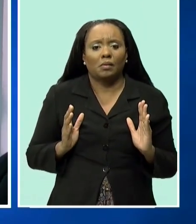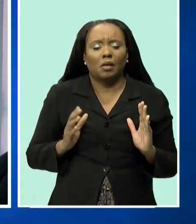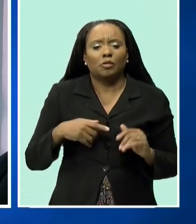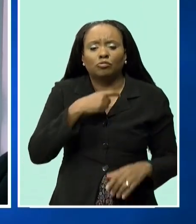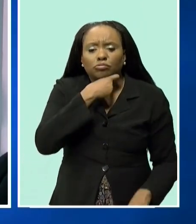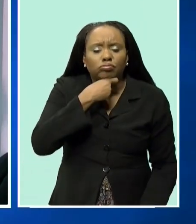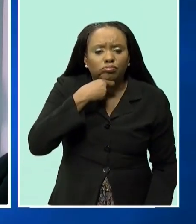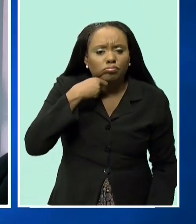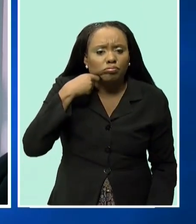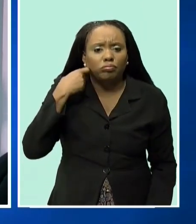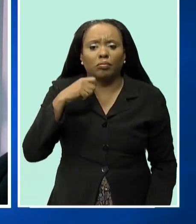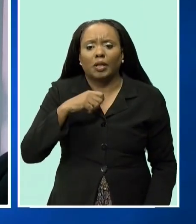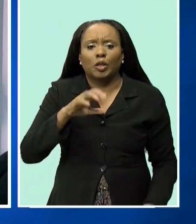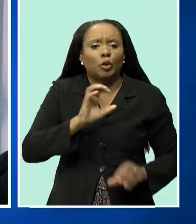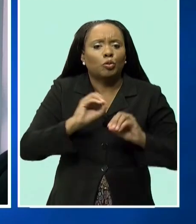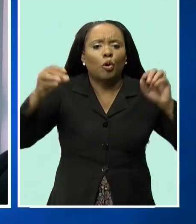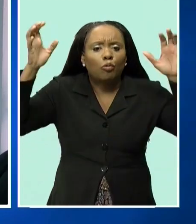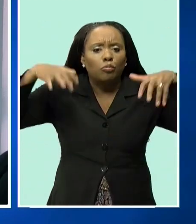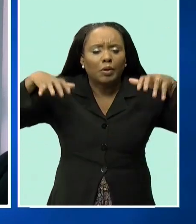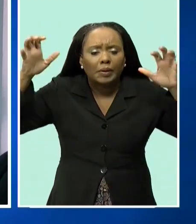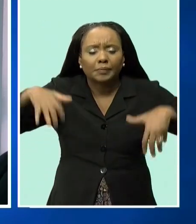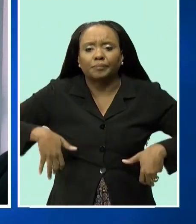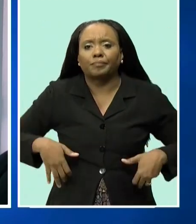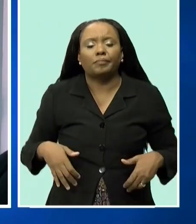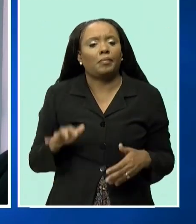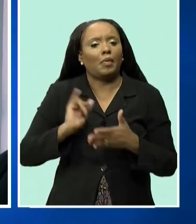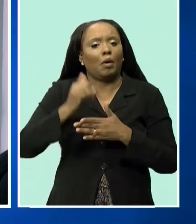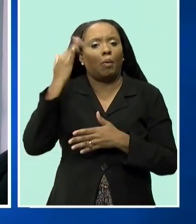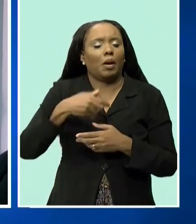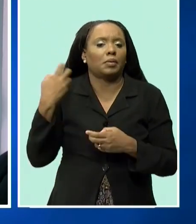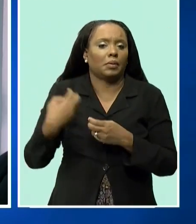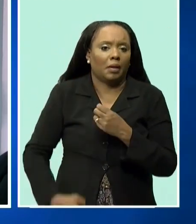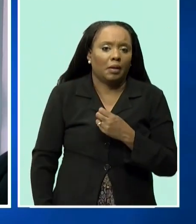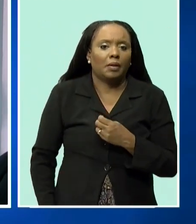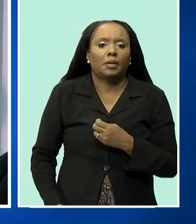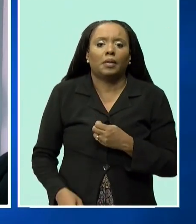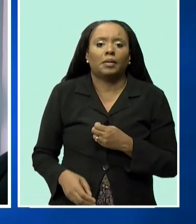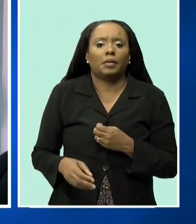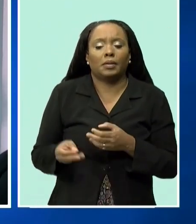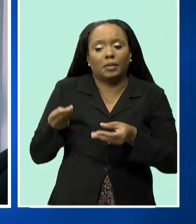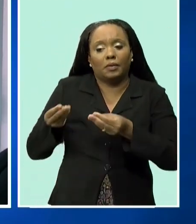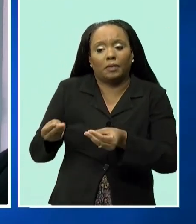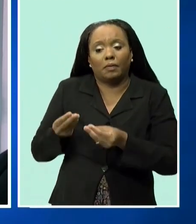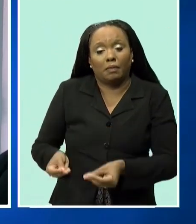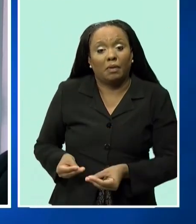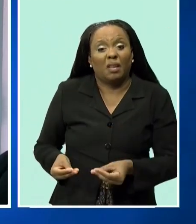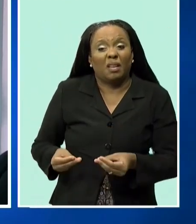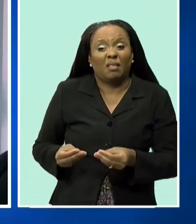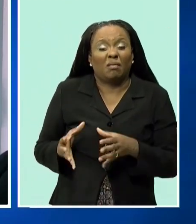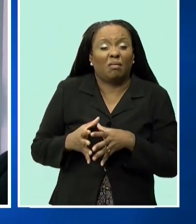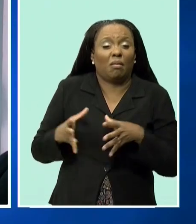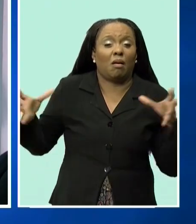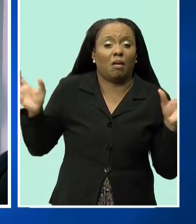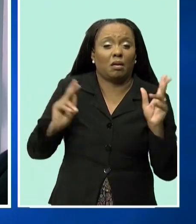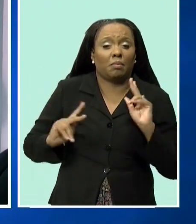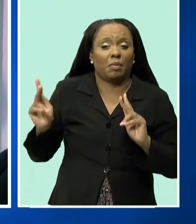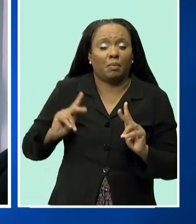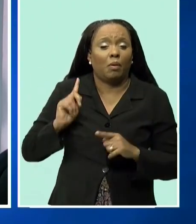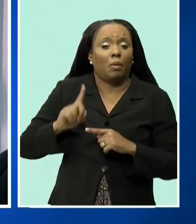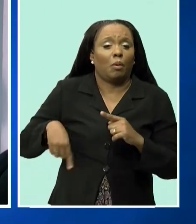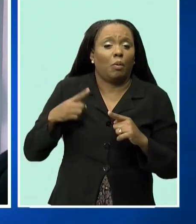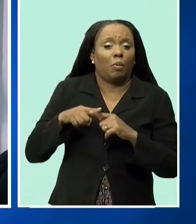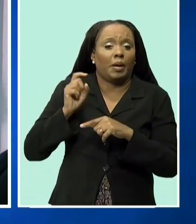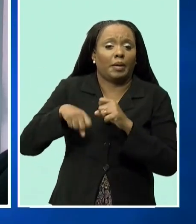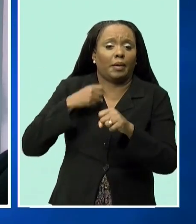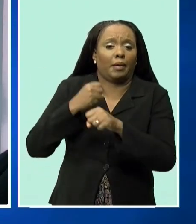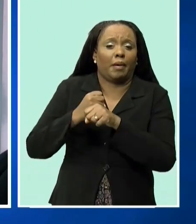making agriculture more difficult, which will make it harder to feed the additional 1.5 billion people in 2030 and